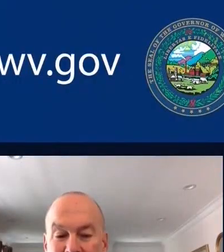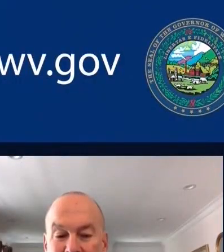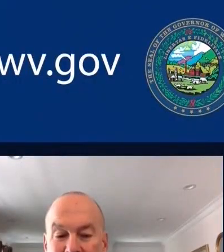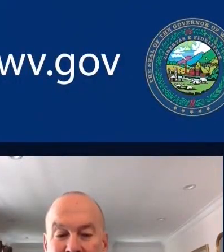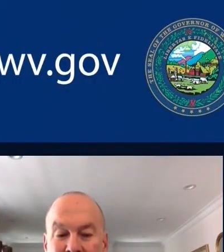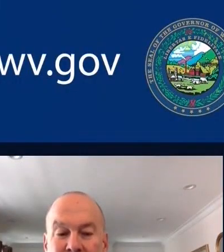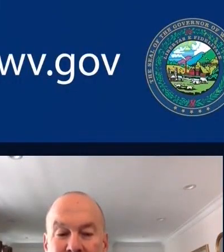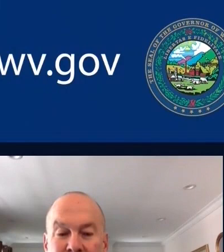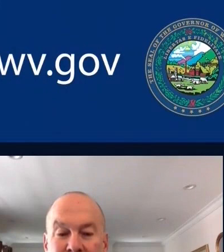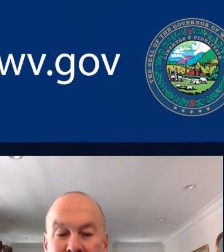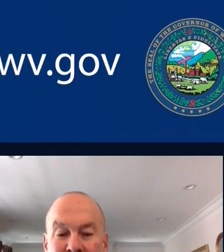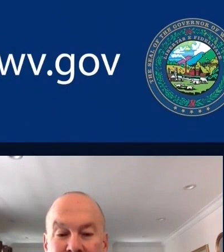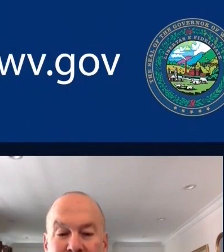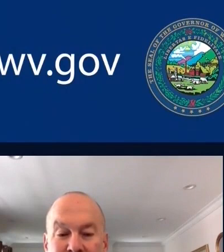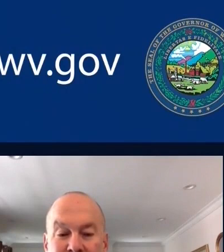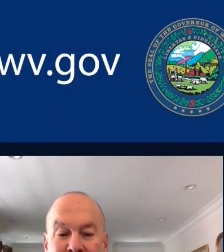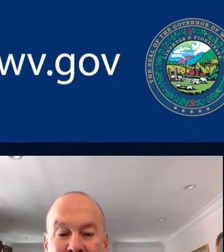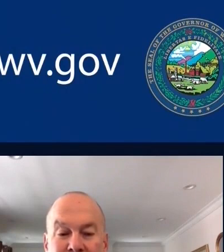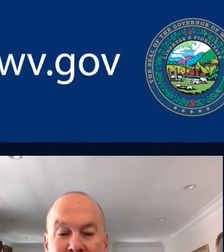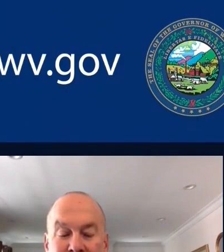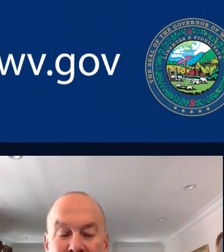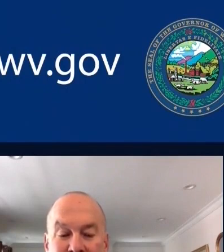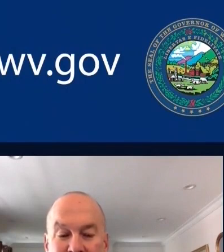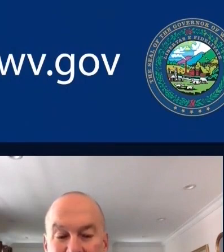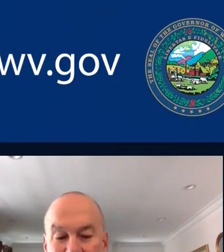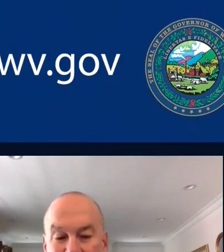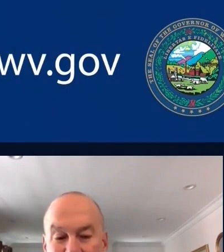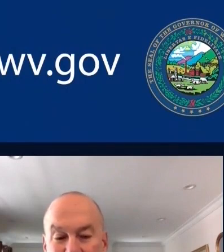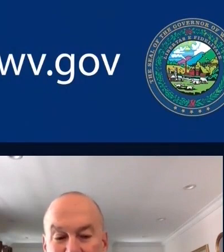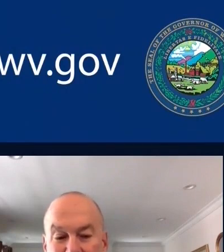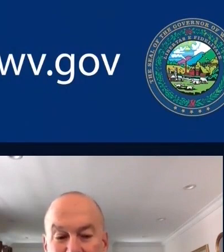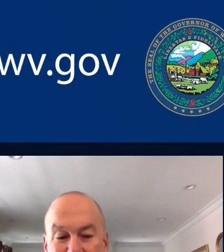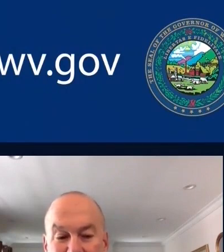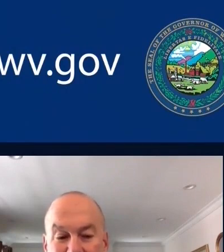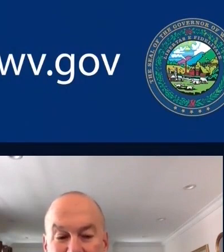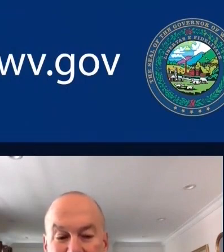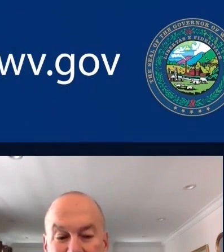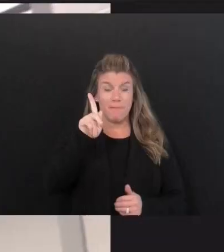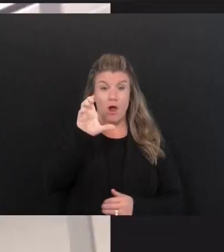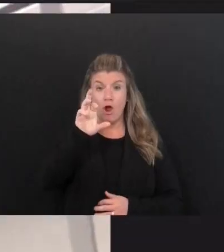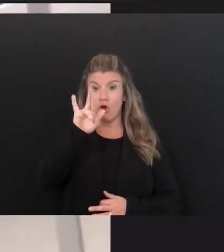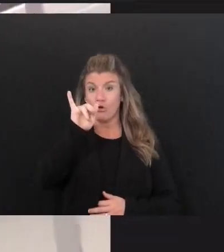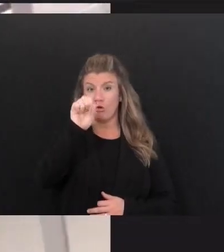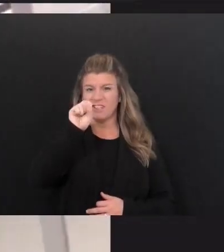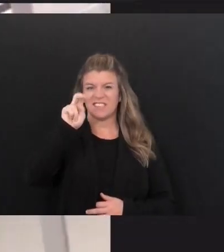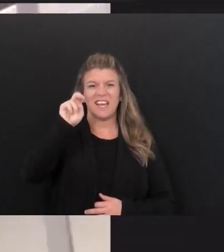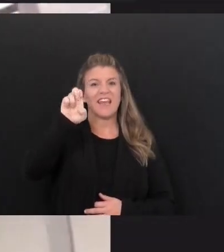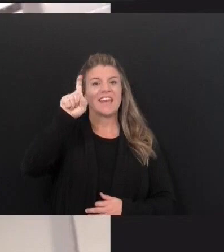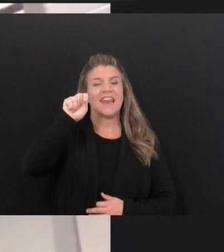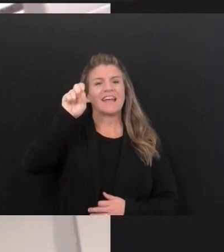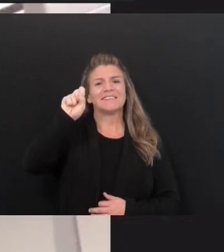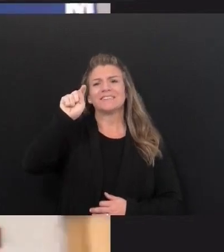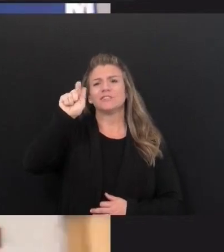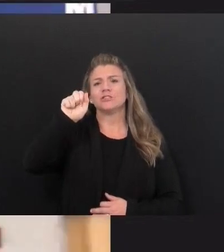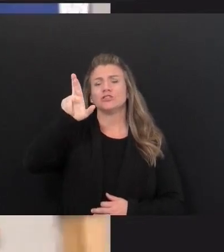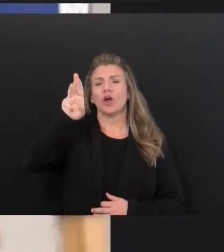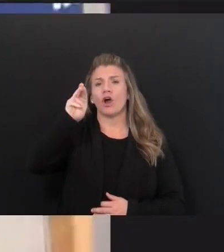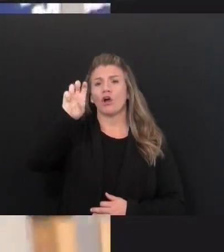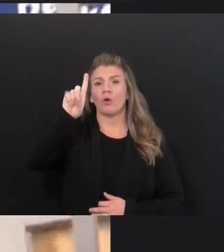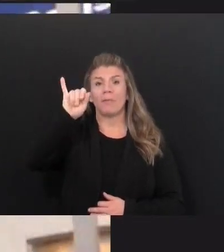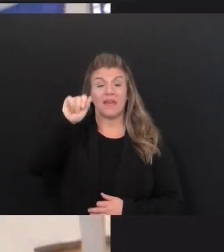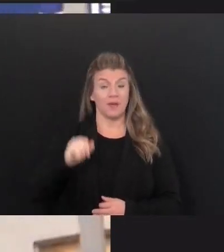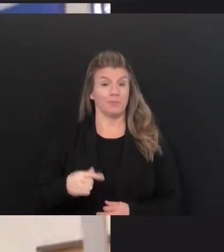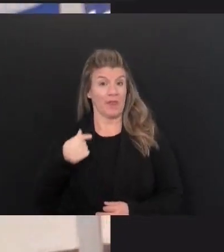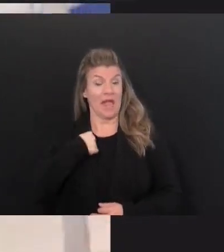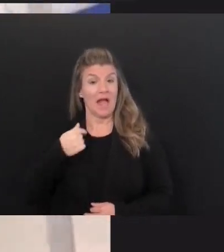All right, thank you, Phil. Next, we'll go to Mark Curtis with Nexstar Media. Good afternoon, everyone. Mark Curtis from Nexstar. I got an email from a viewer